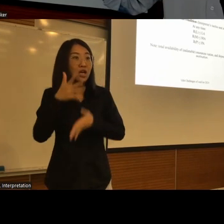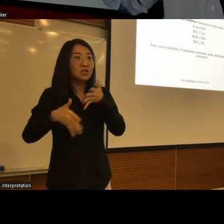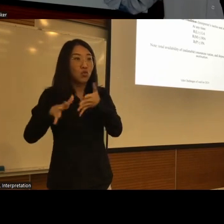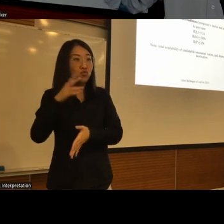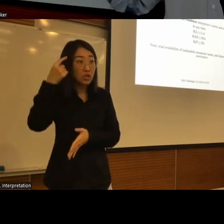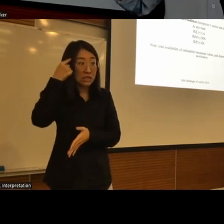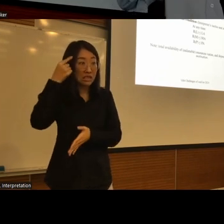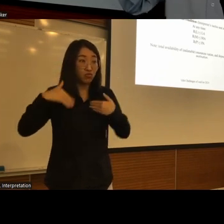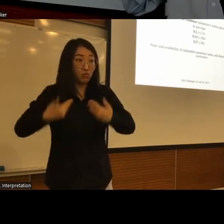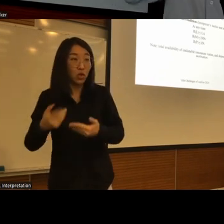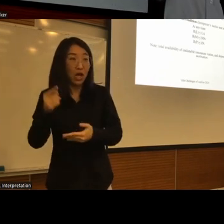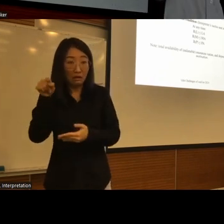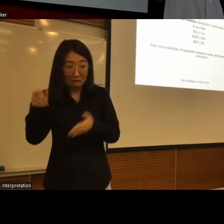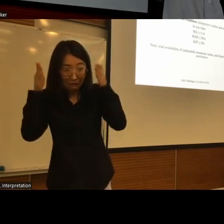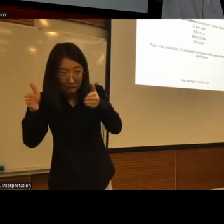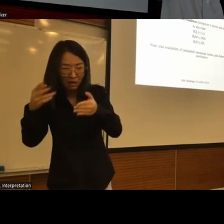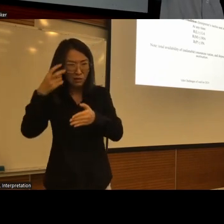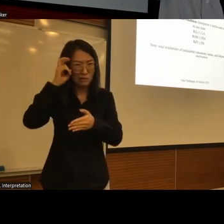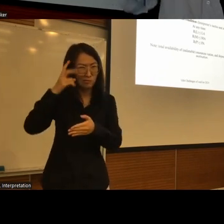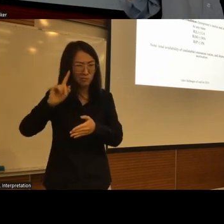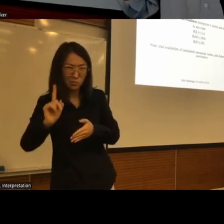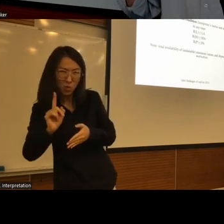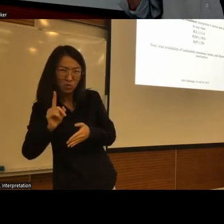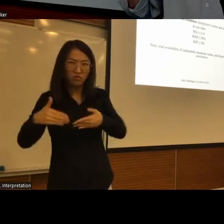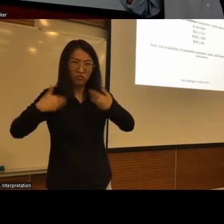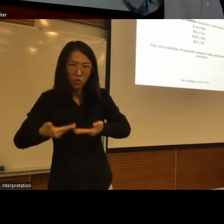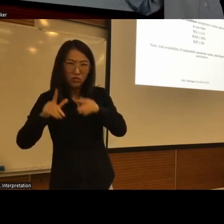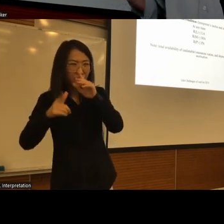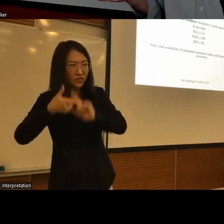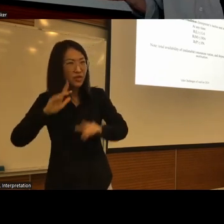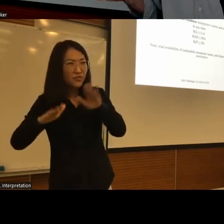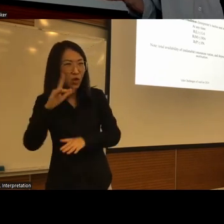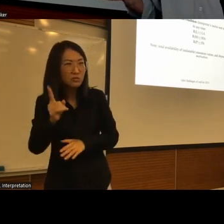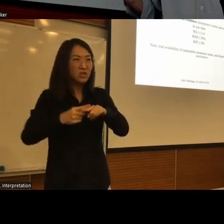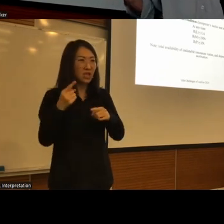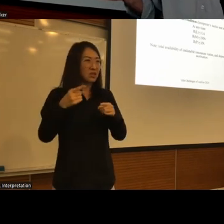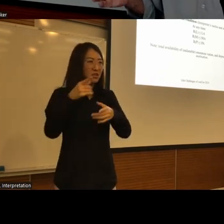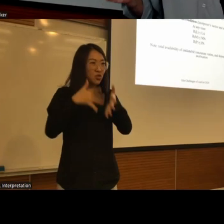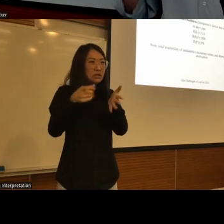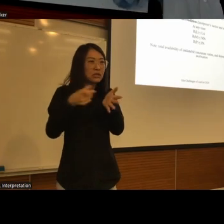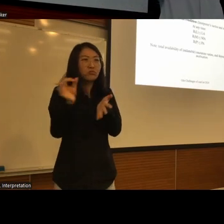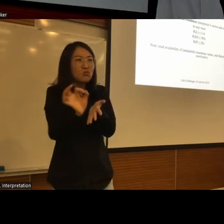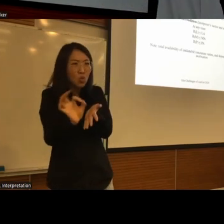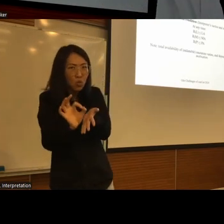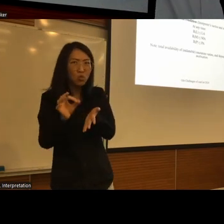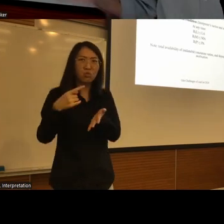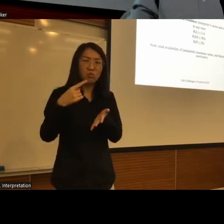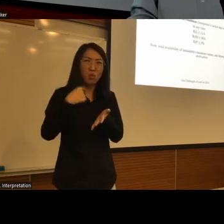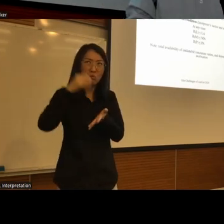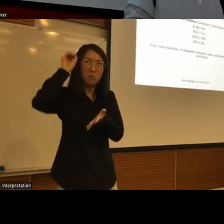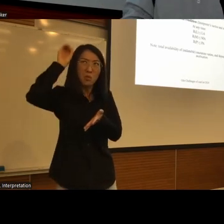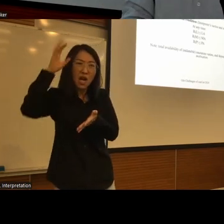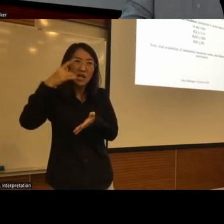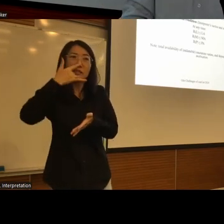language, and we're trying to think, oh, how am I going to do this? There is no standard sign. I will create